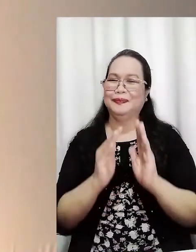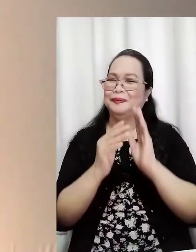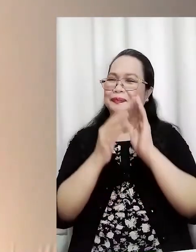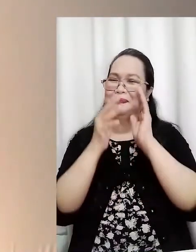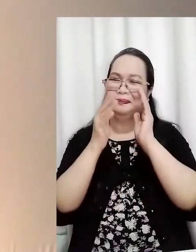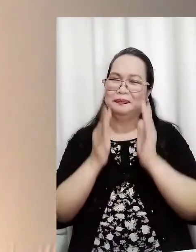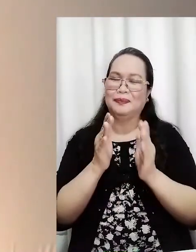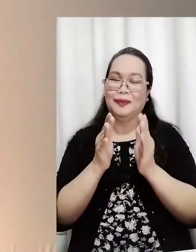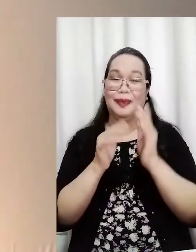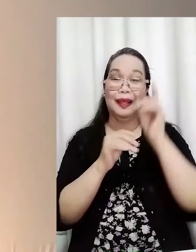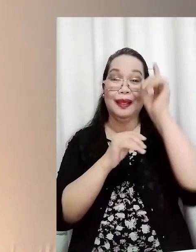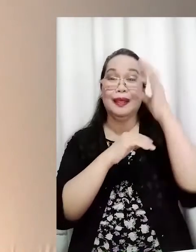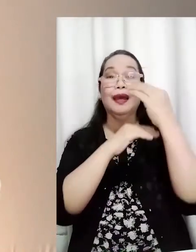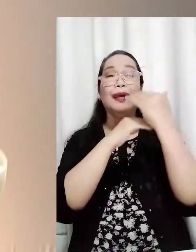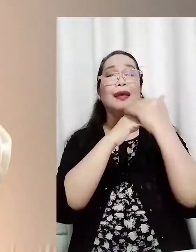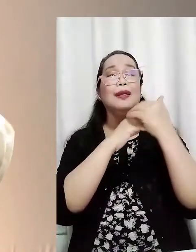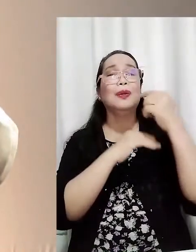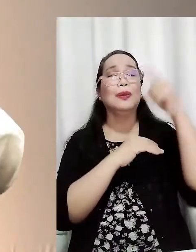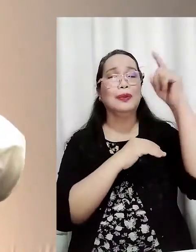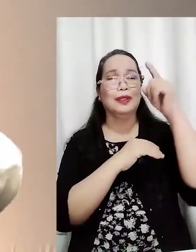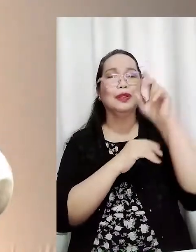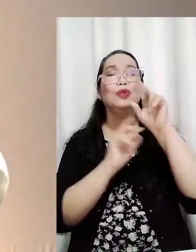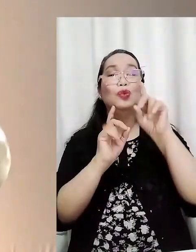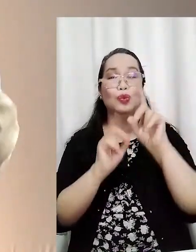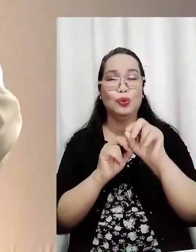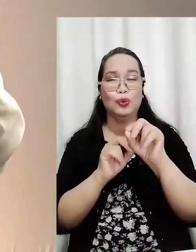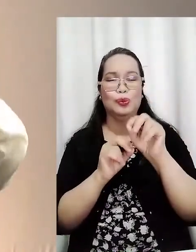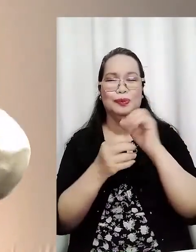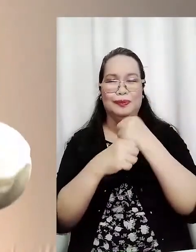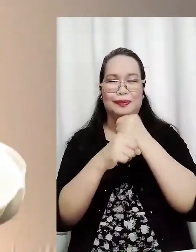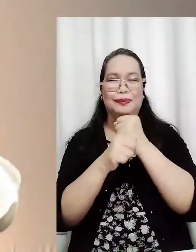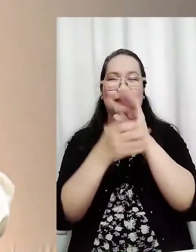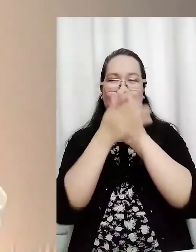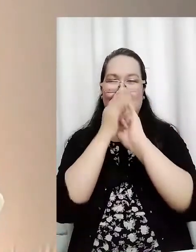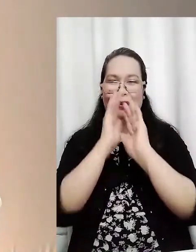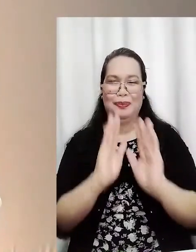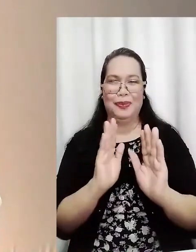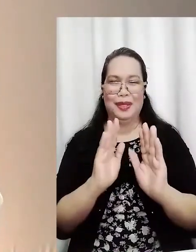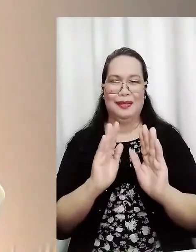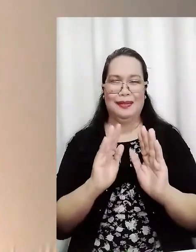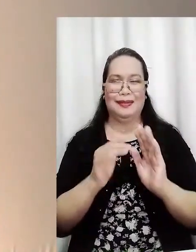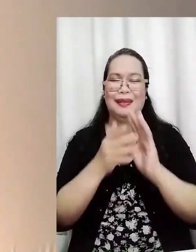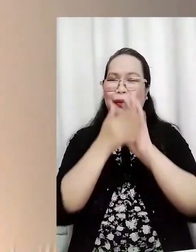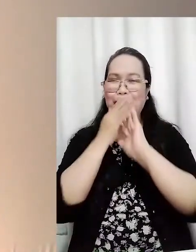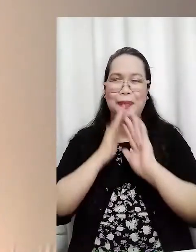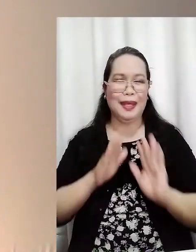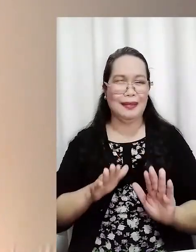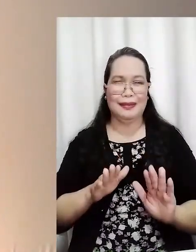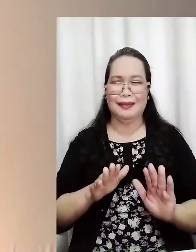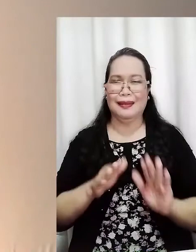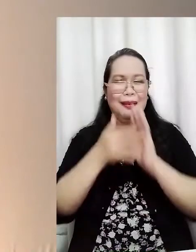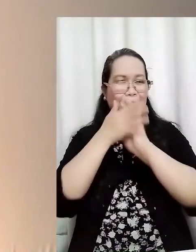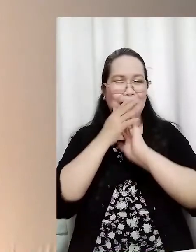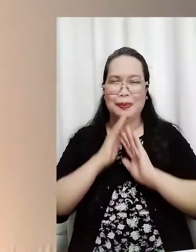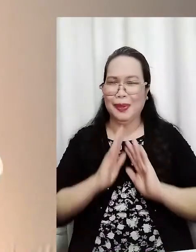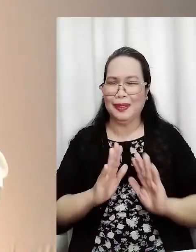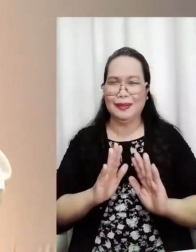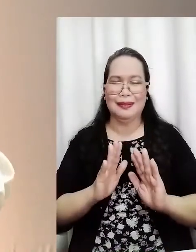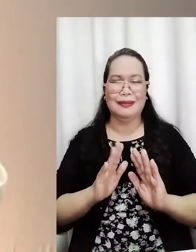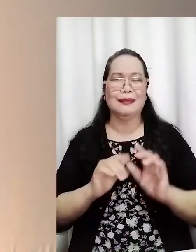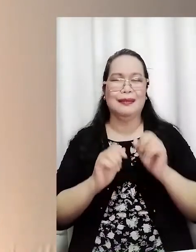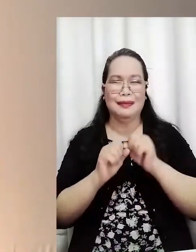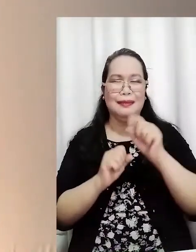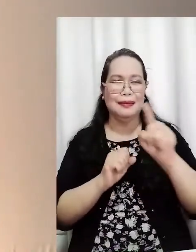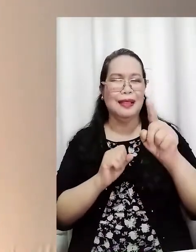yan. We strive to have peace with God. We encourage others to find